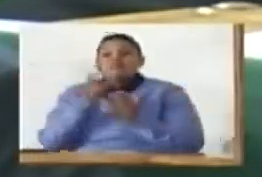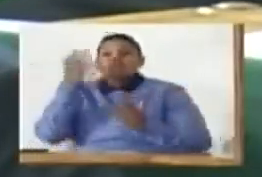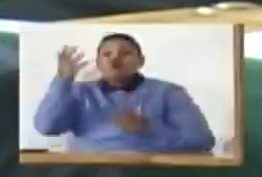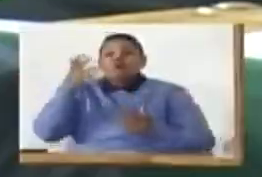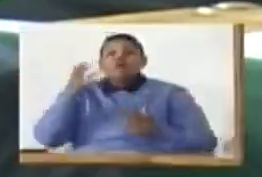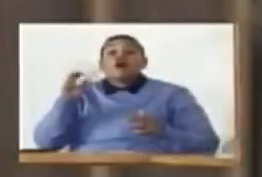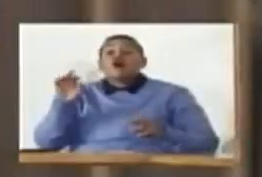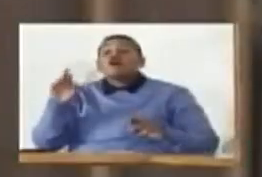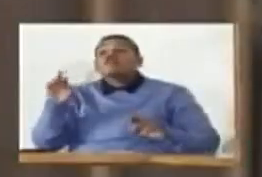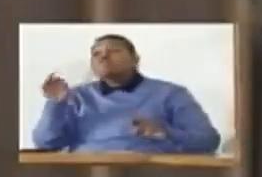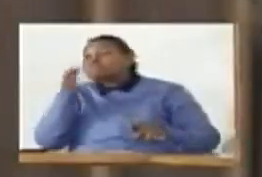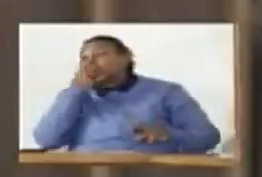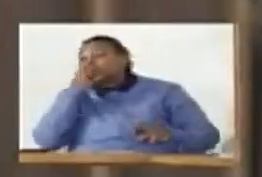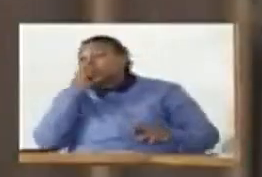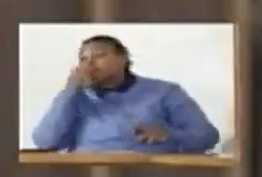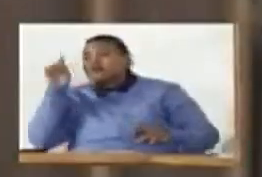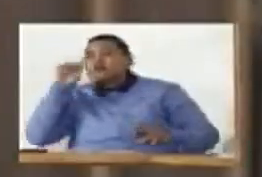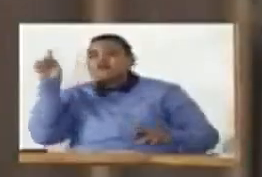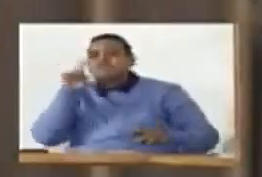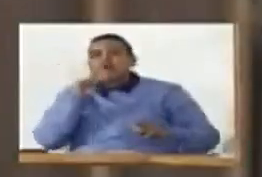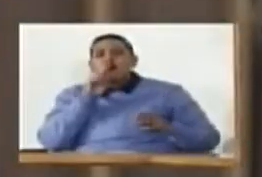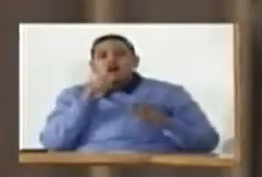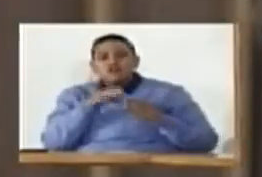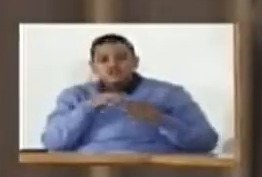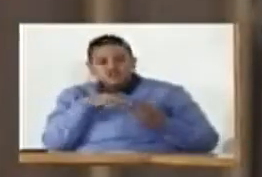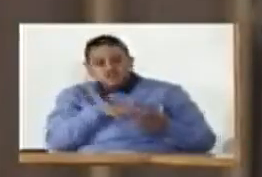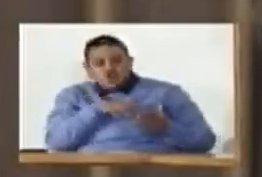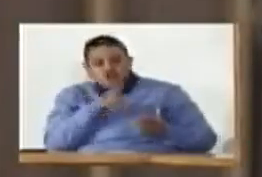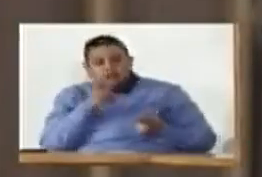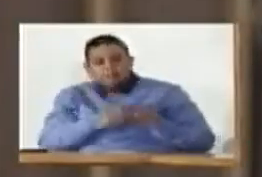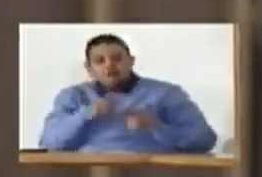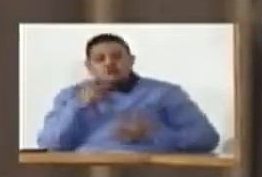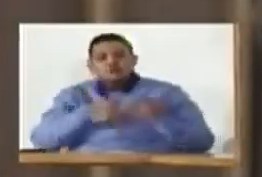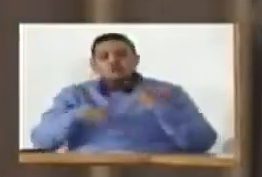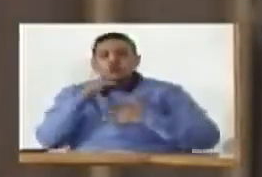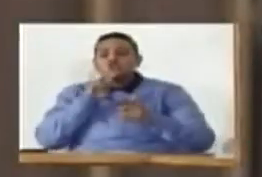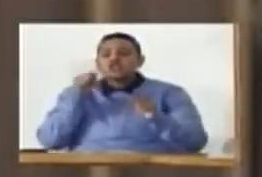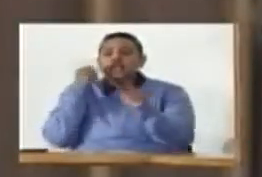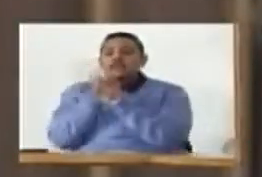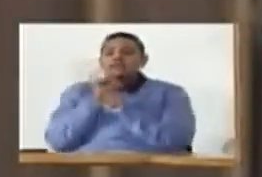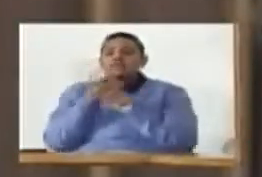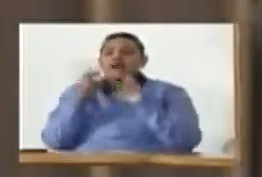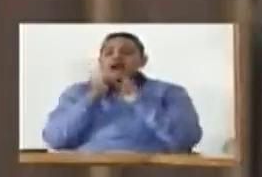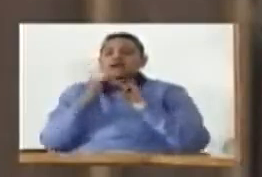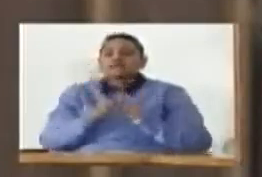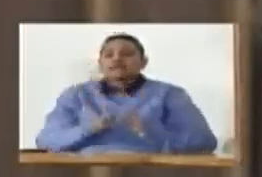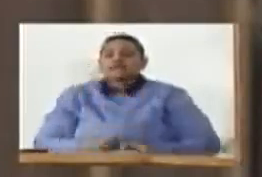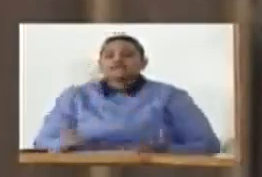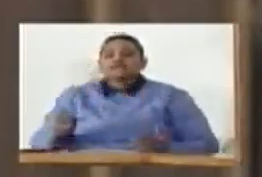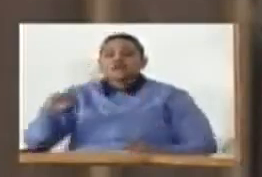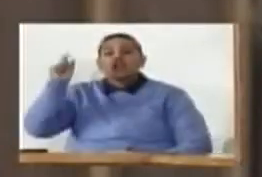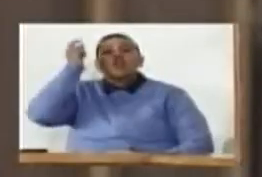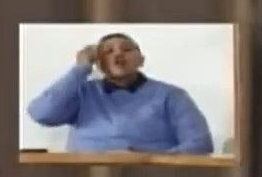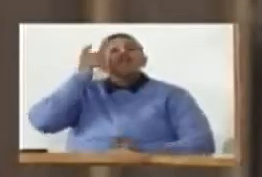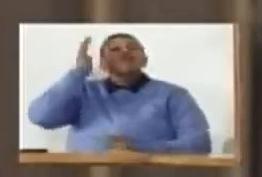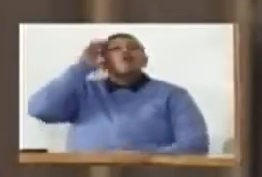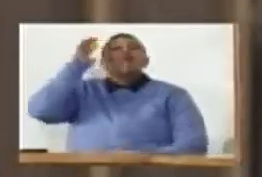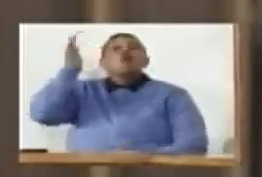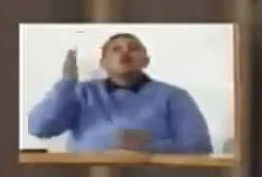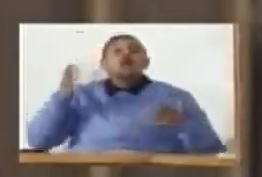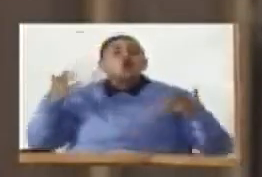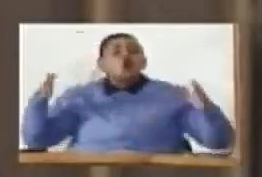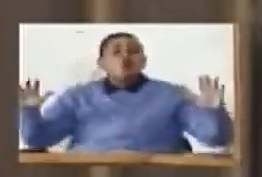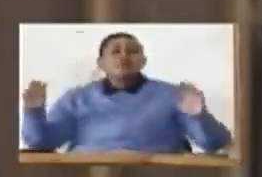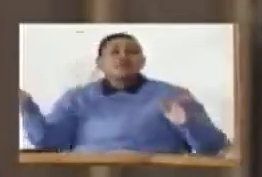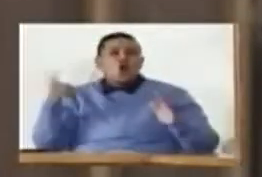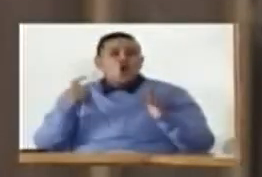expertise for a feasibility study and social impact assessment. The government will be completing